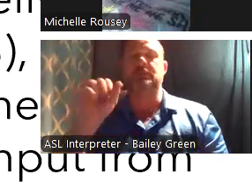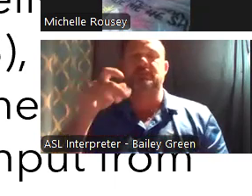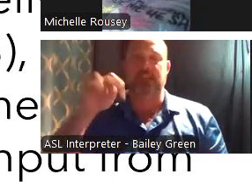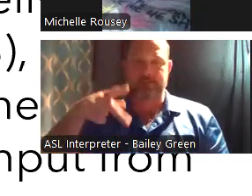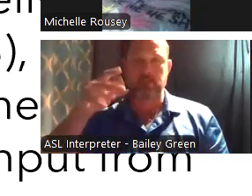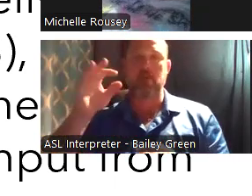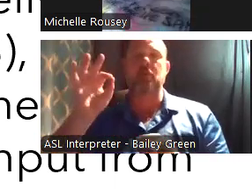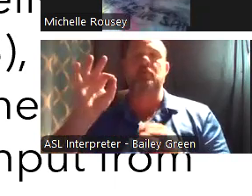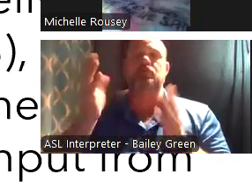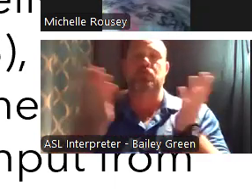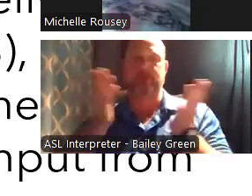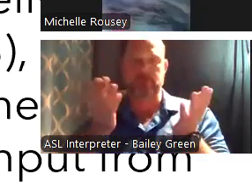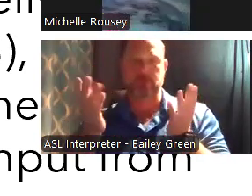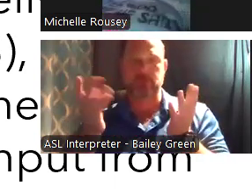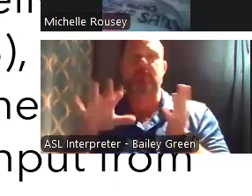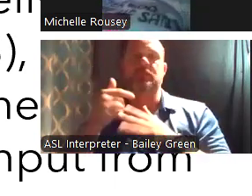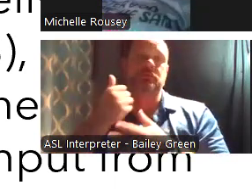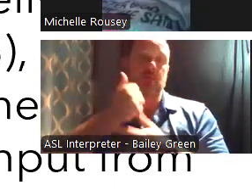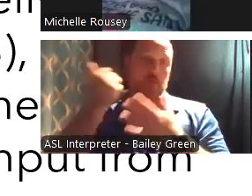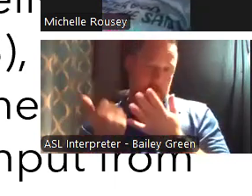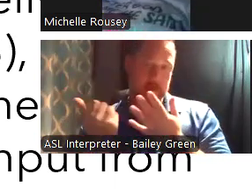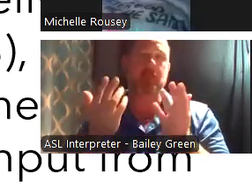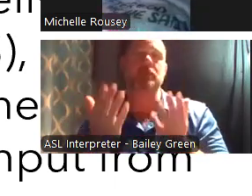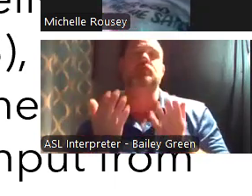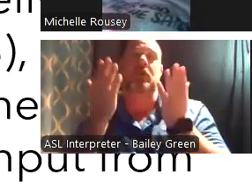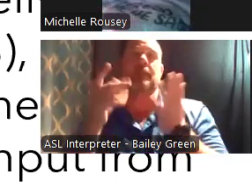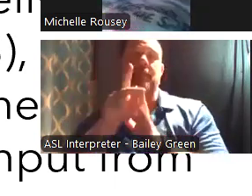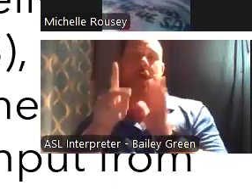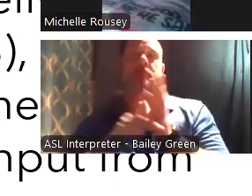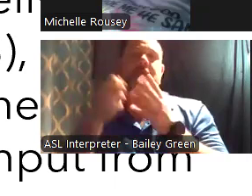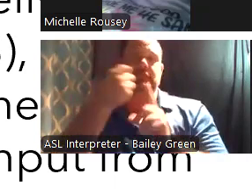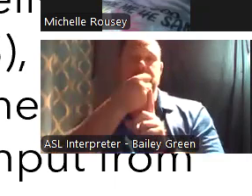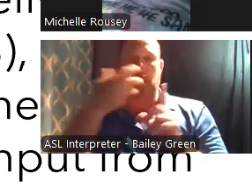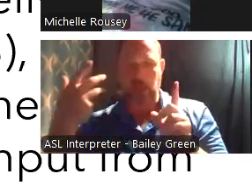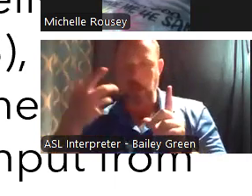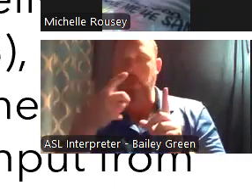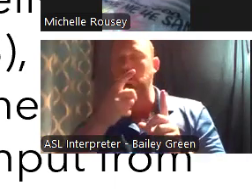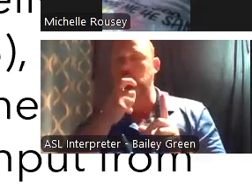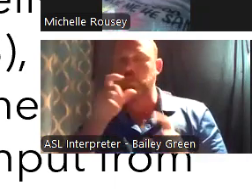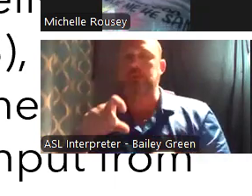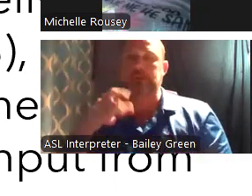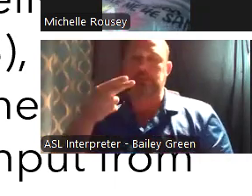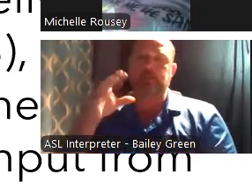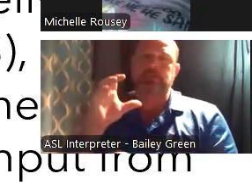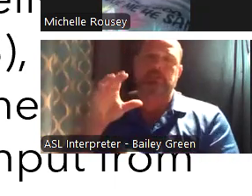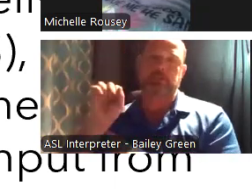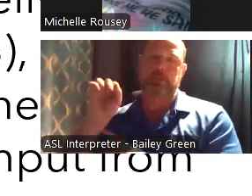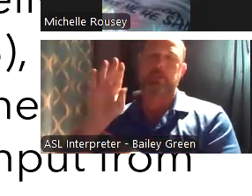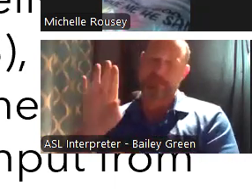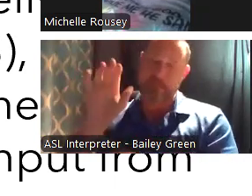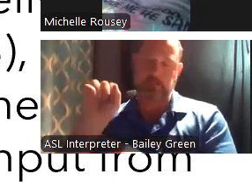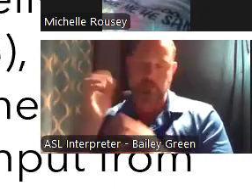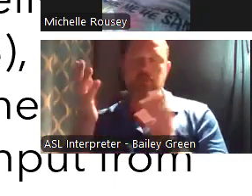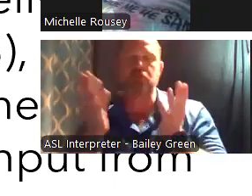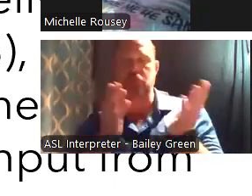services. And the HCBS subcommittee is recommending that policy be expanded to people who need HCBS services as well, so that they